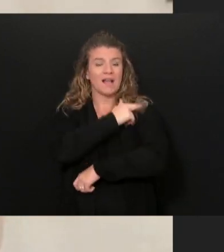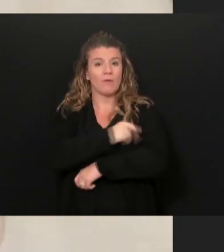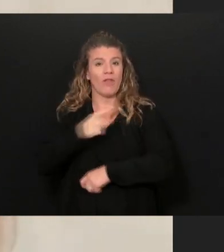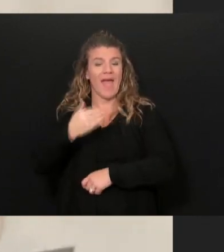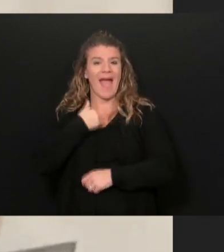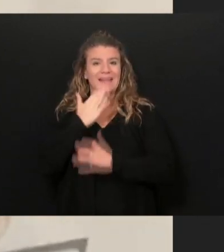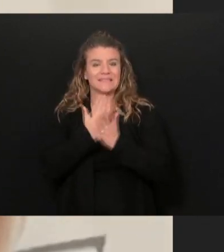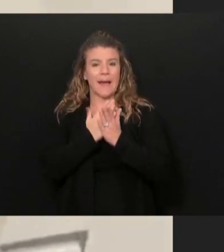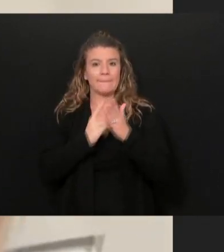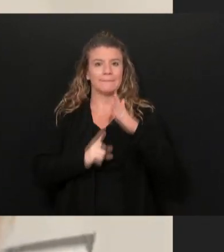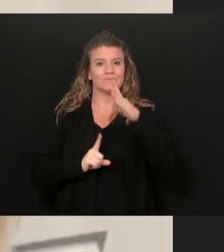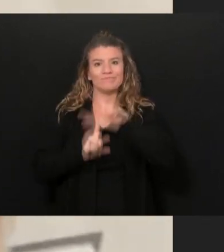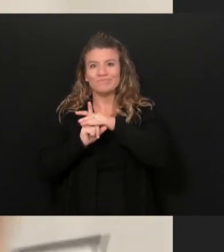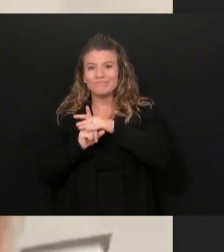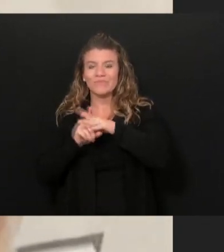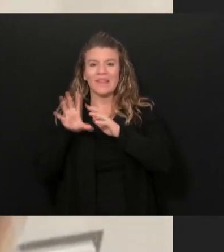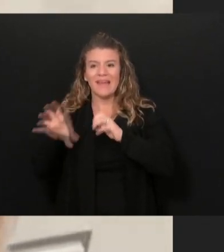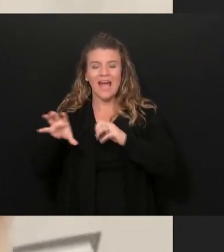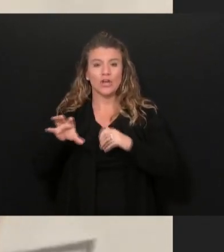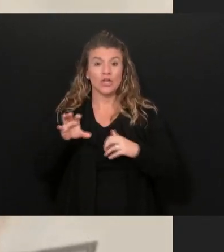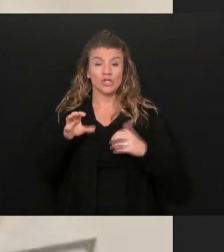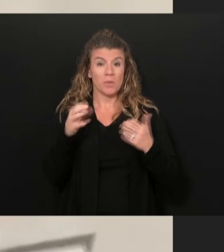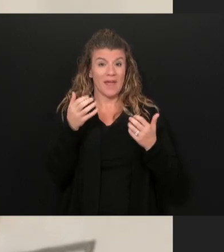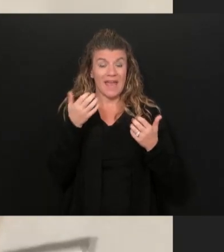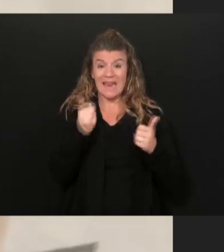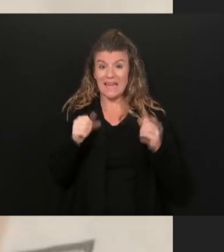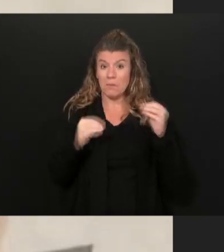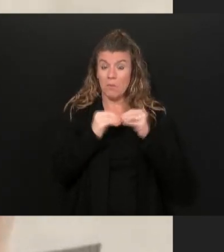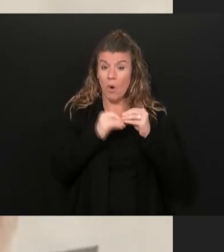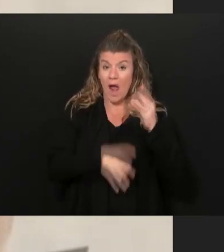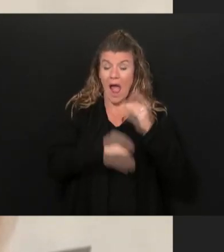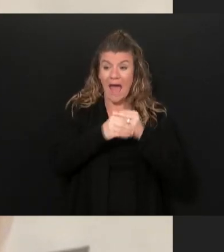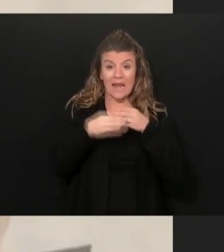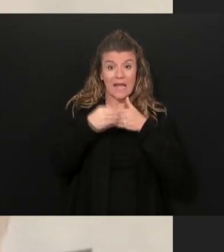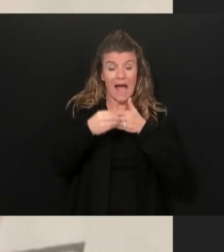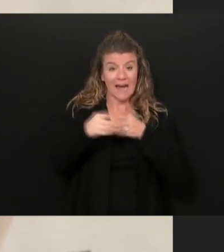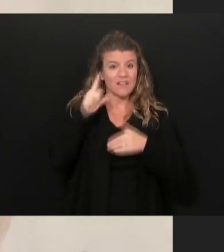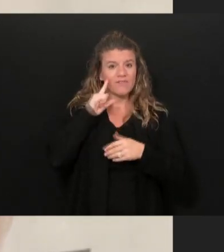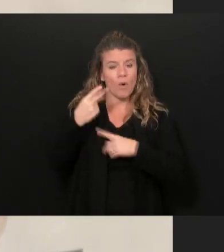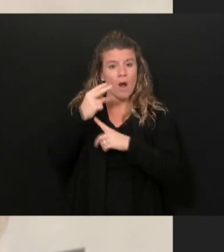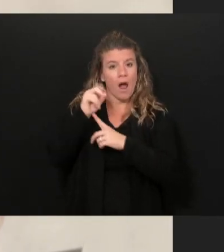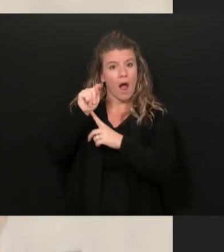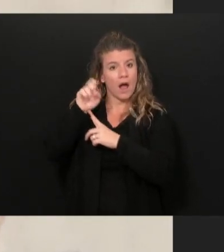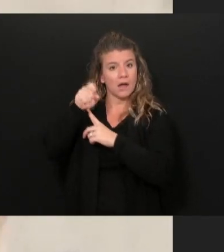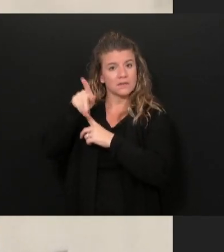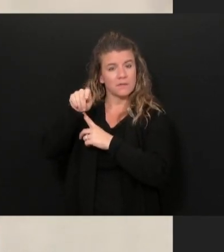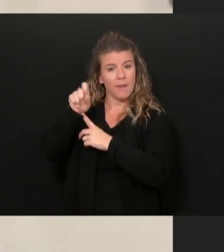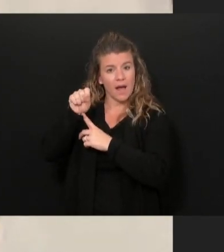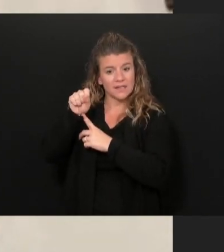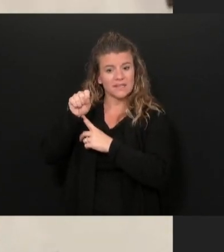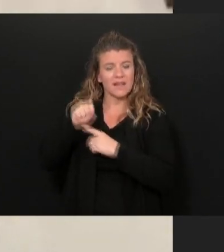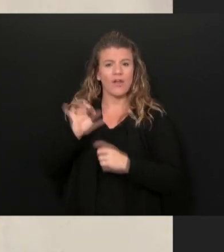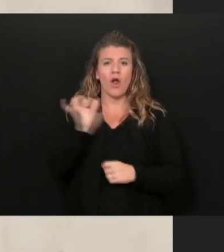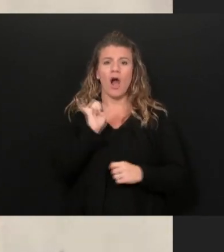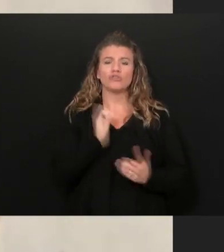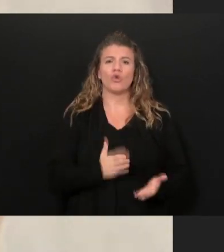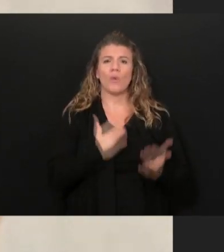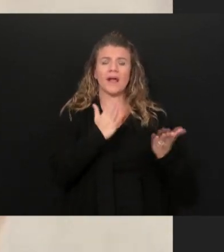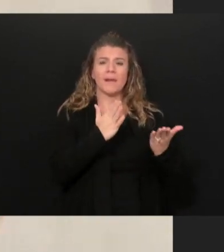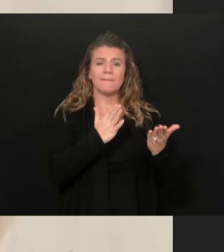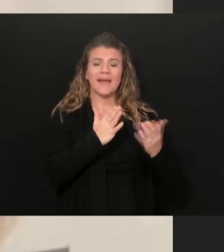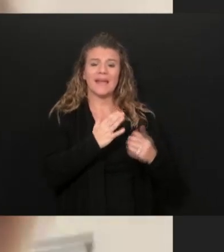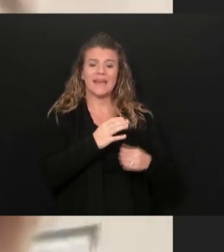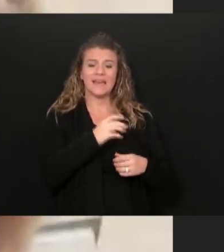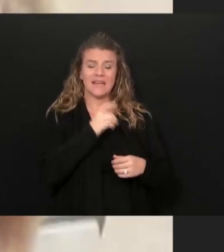wondering about that county guidance for hotspots. Also in the article, it goes on to say that they're recommending gatherings over 25 not